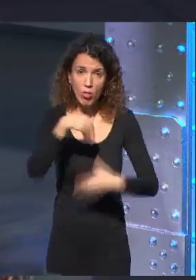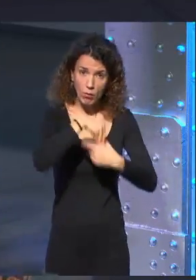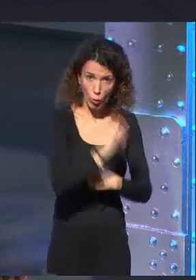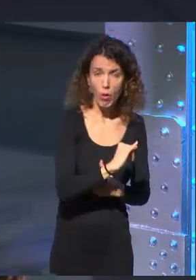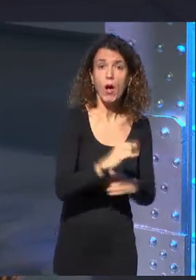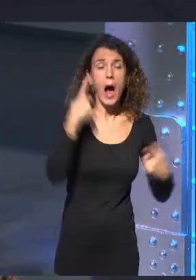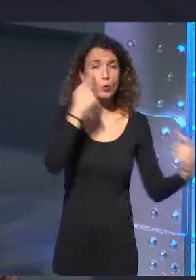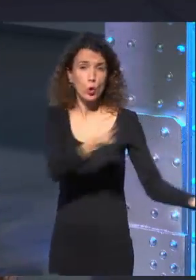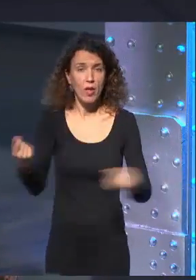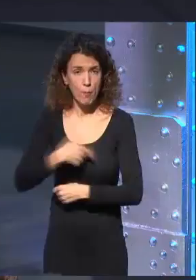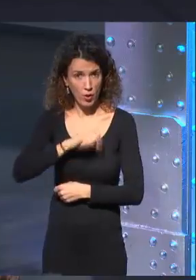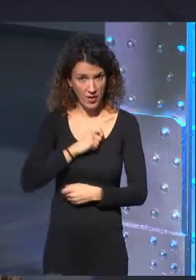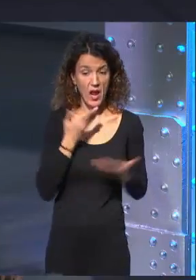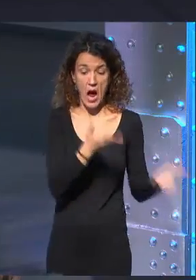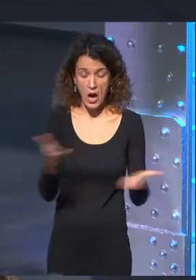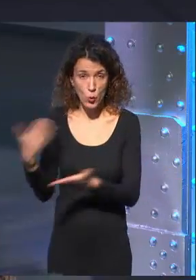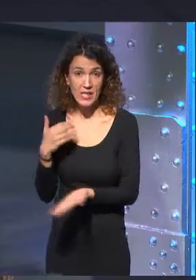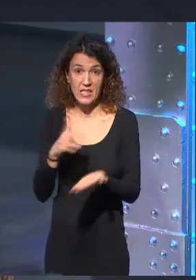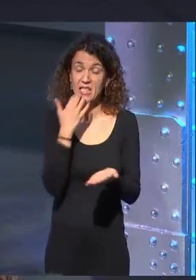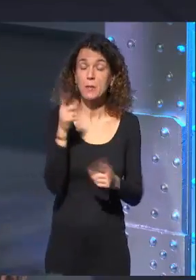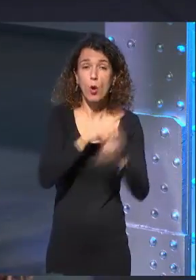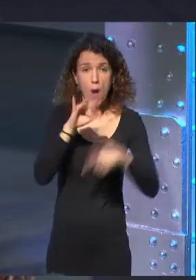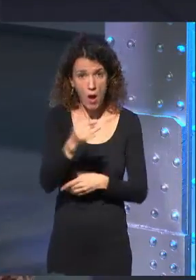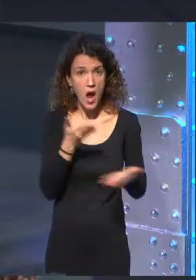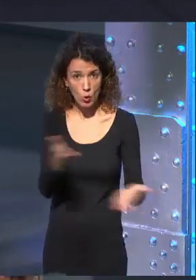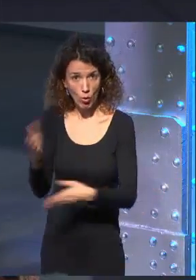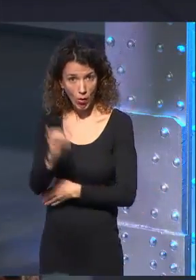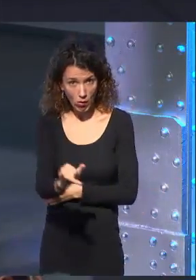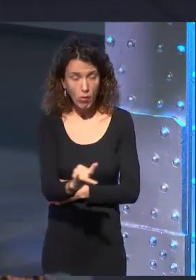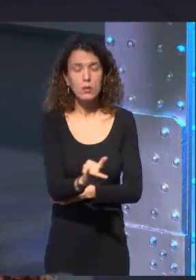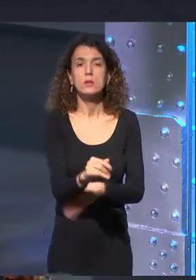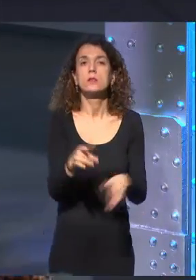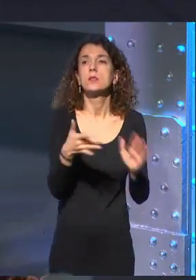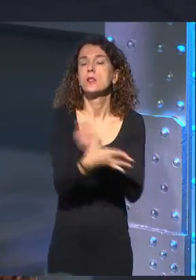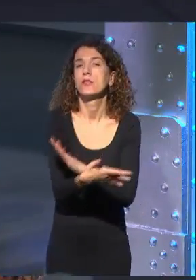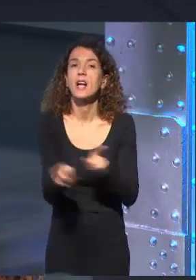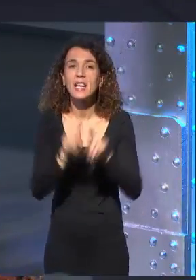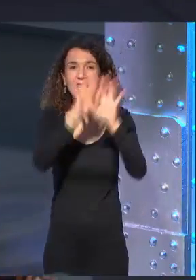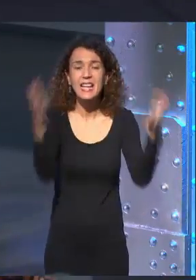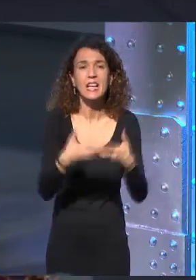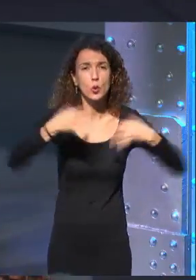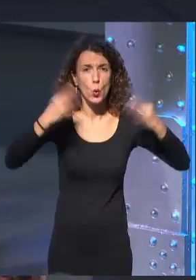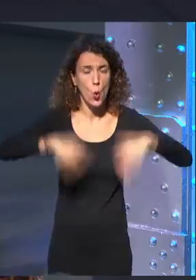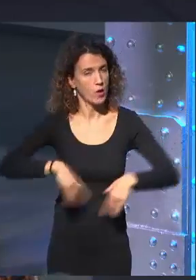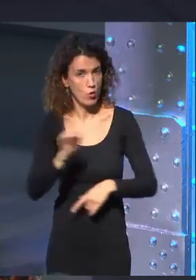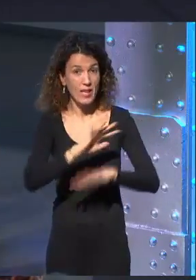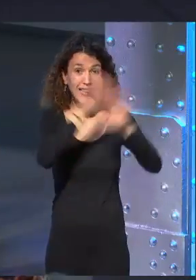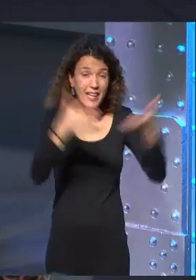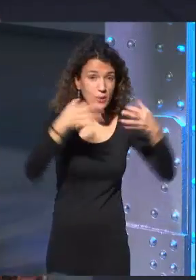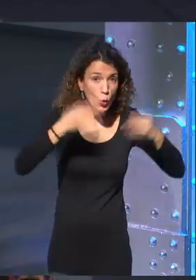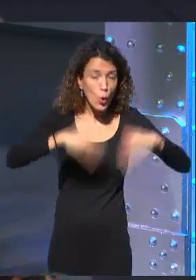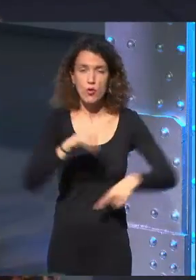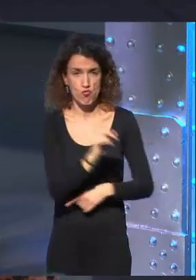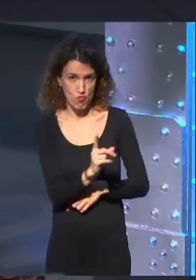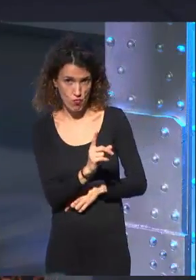could even be a crime. Some lawyers need to intervene sometimes when these